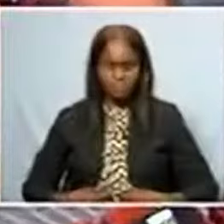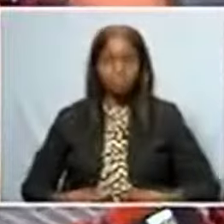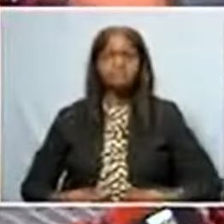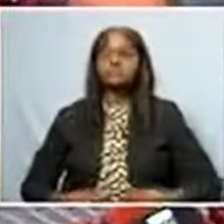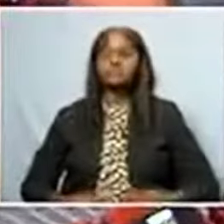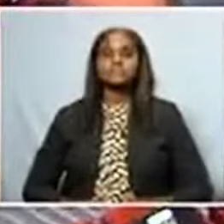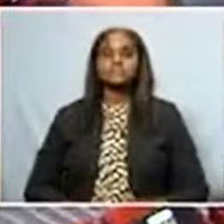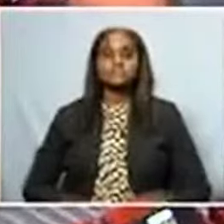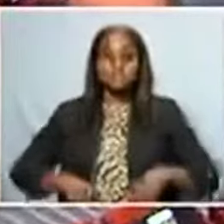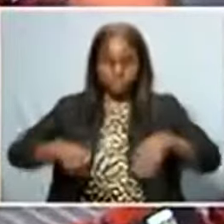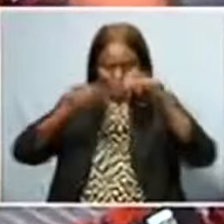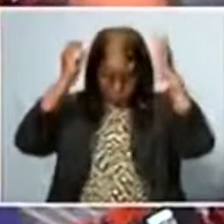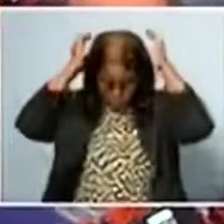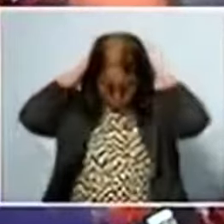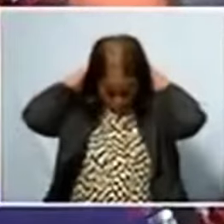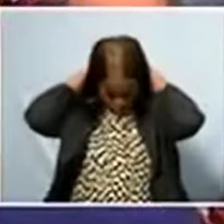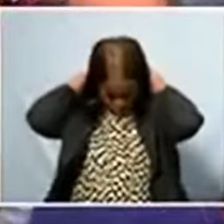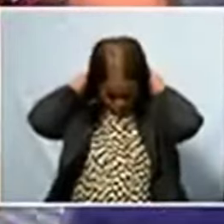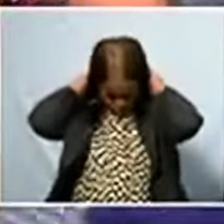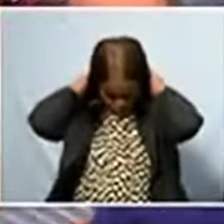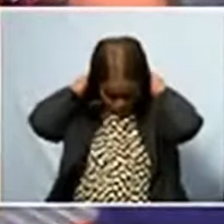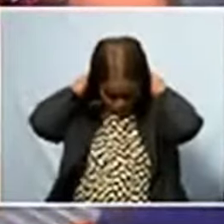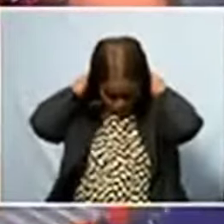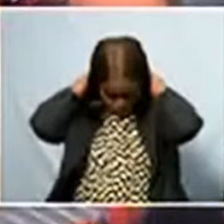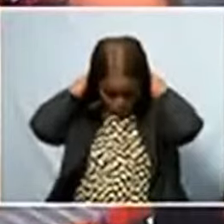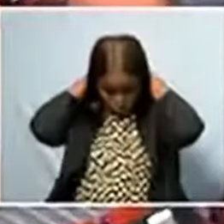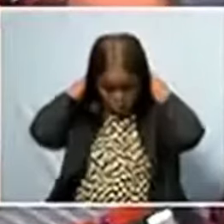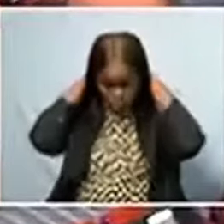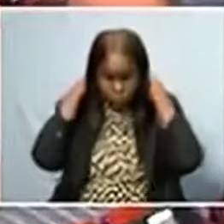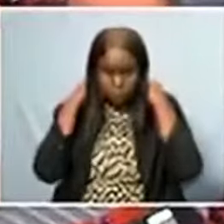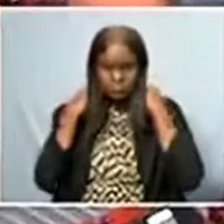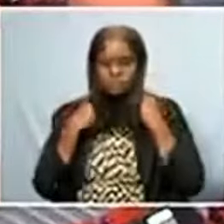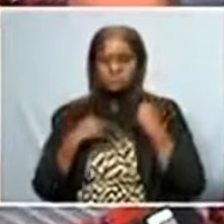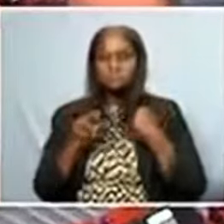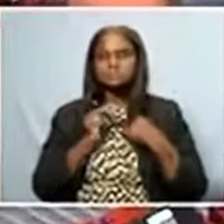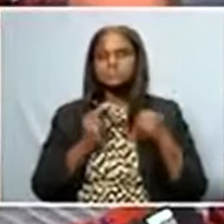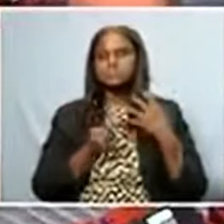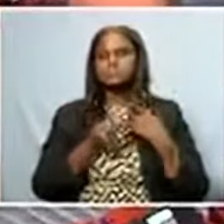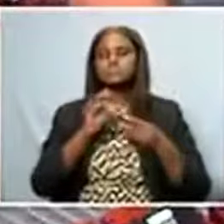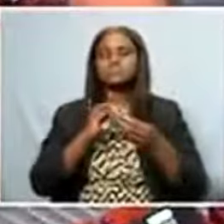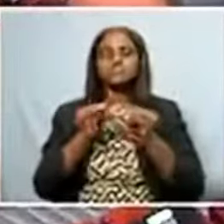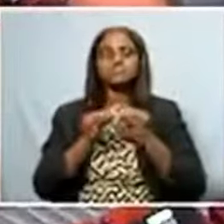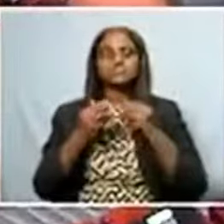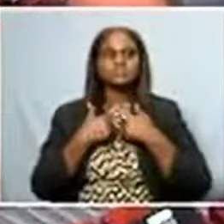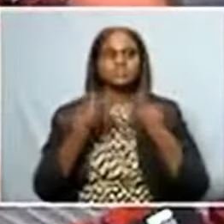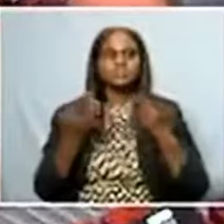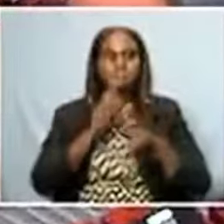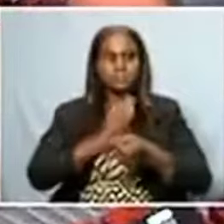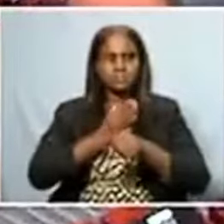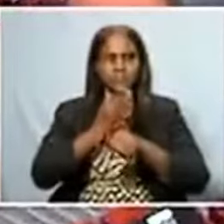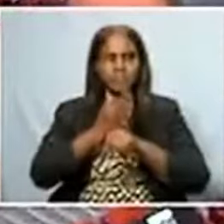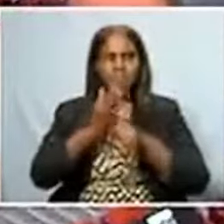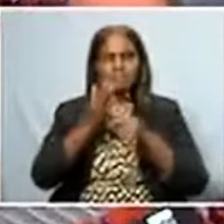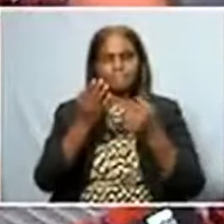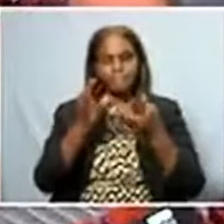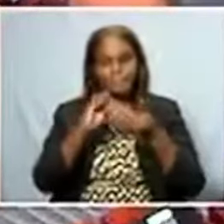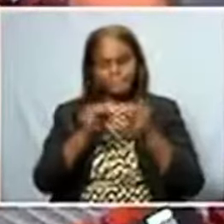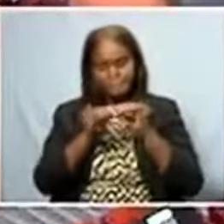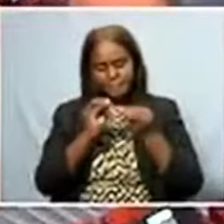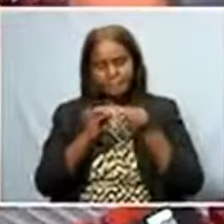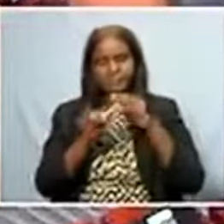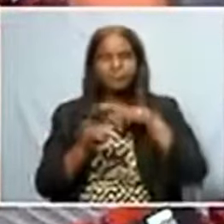Bells are ringing. It seems we don't have a quorum. Once a quorum is constituted, business shall